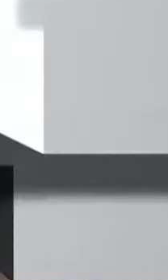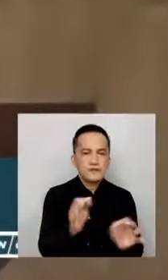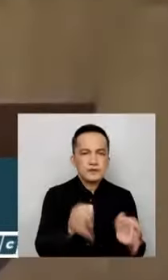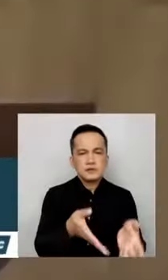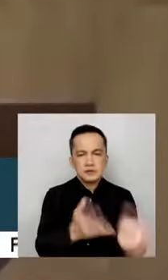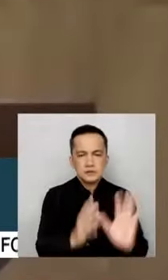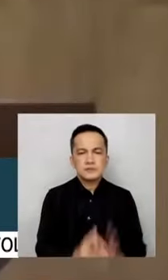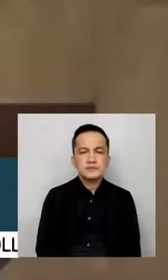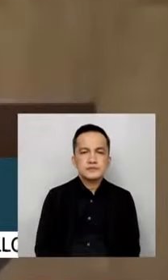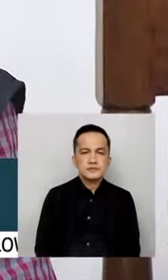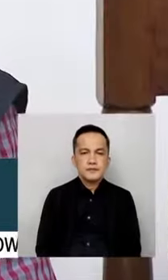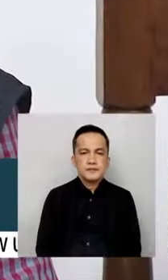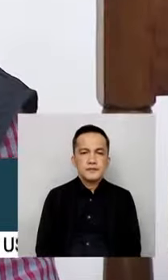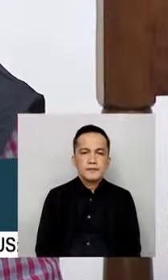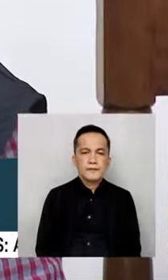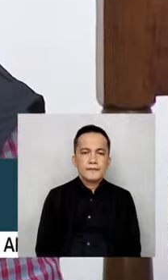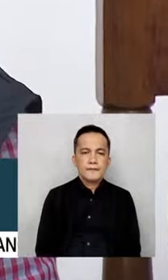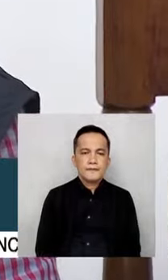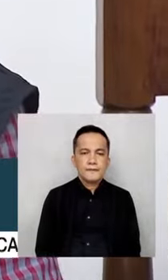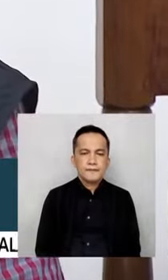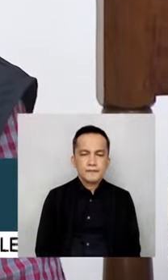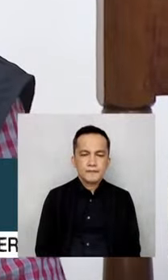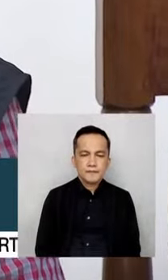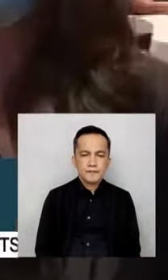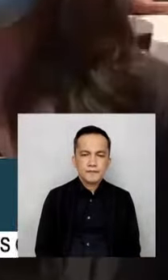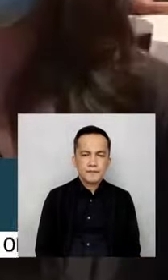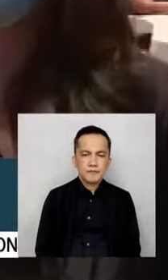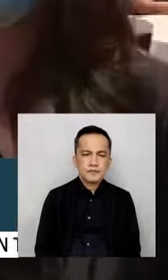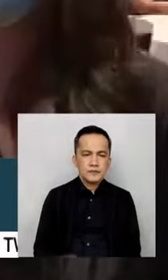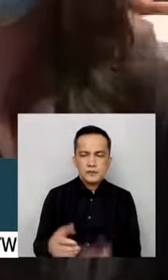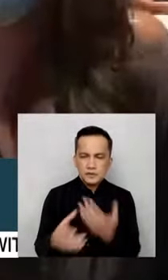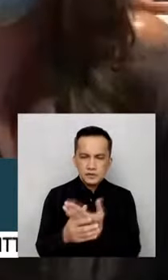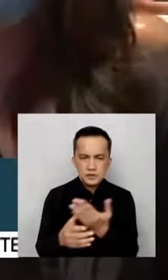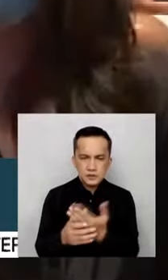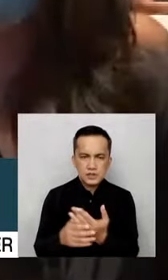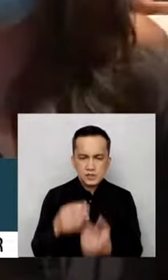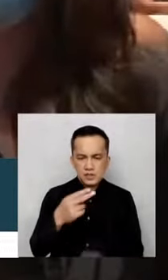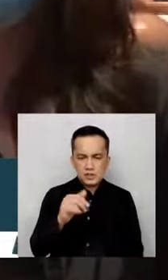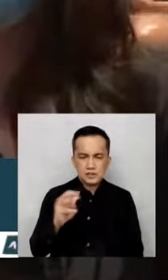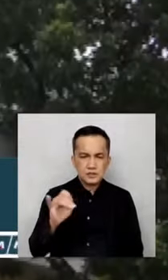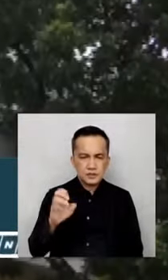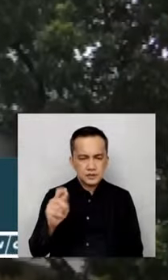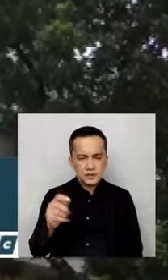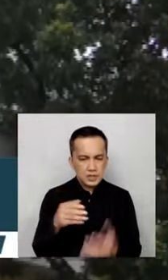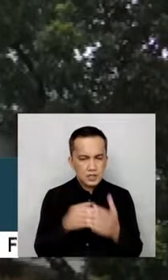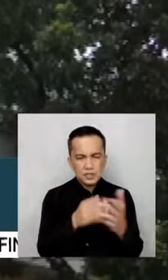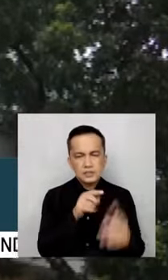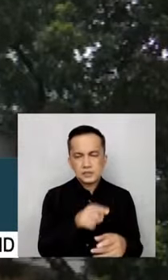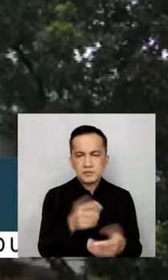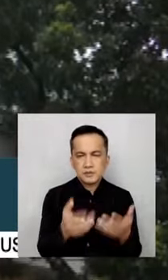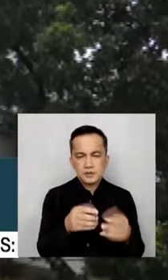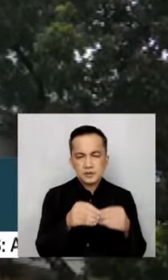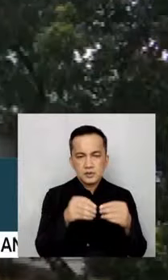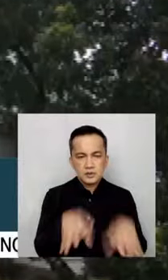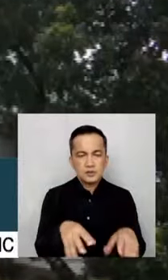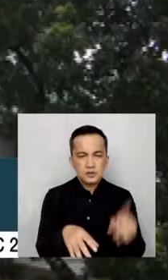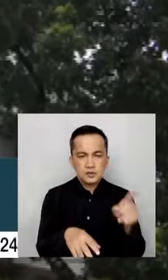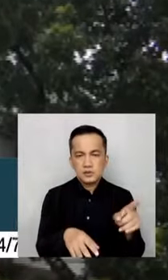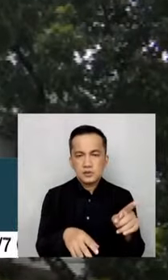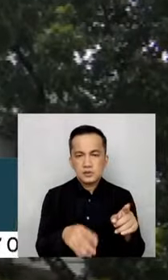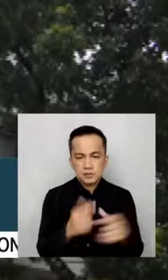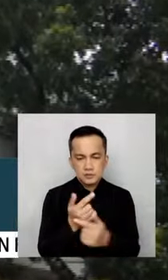Yung immediate effect would be yung they felt the intimidation and harassment against them. Probably they will lose their liberty